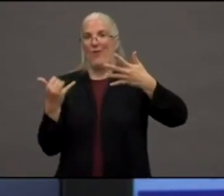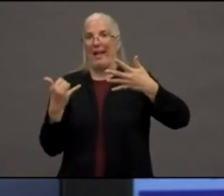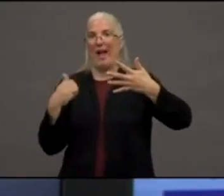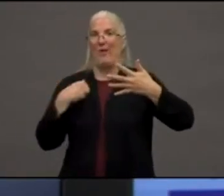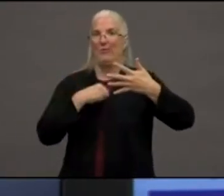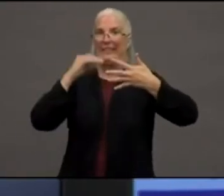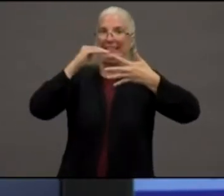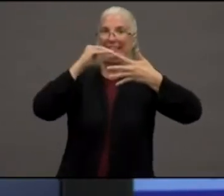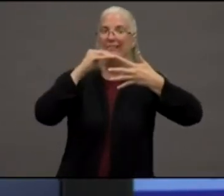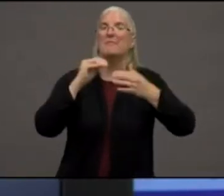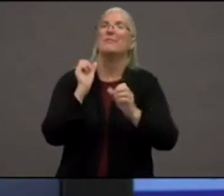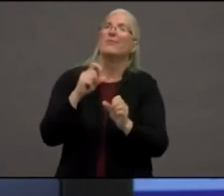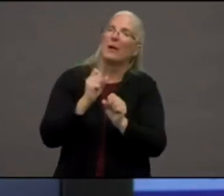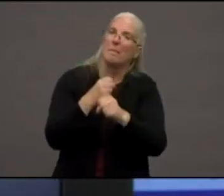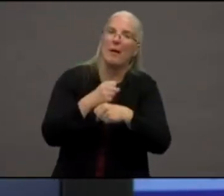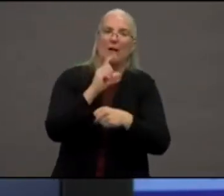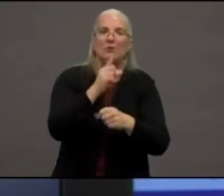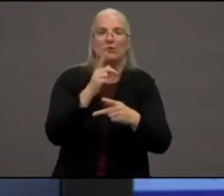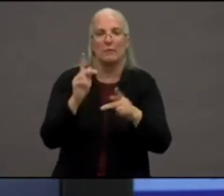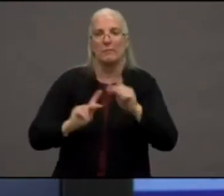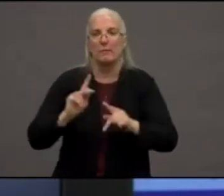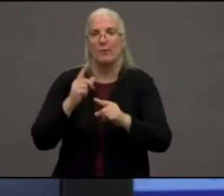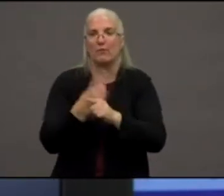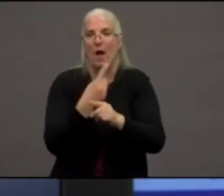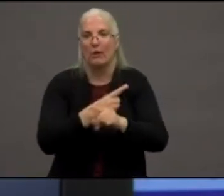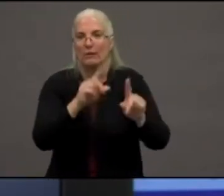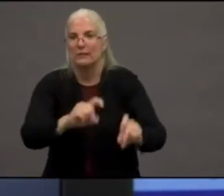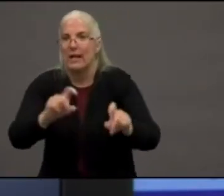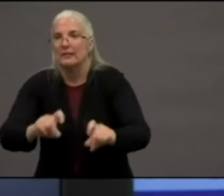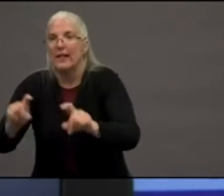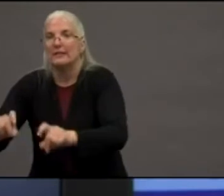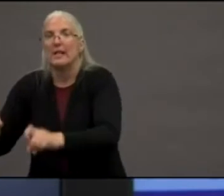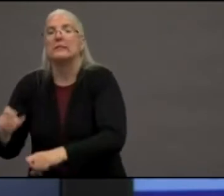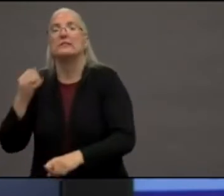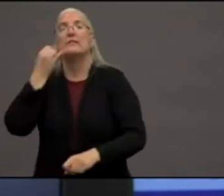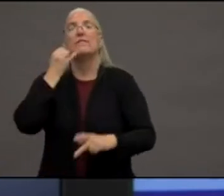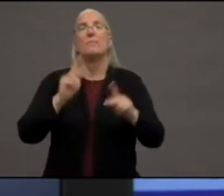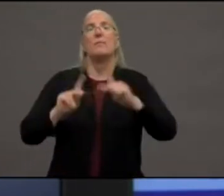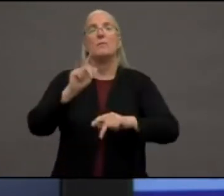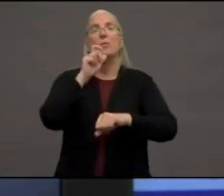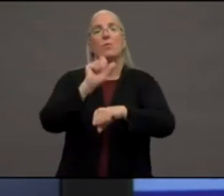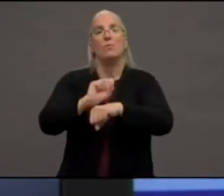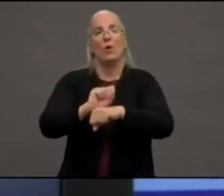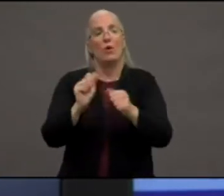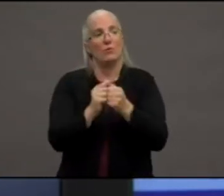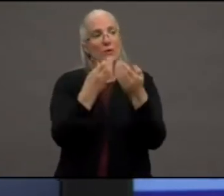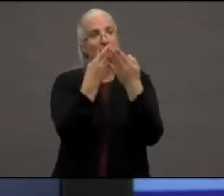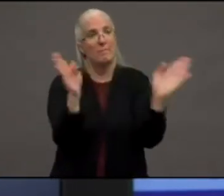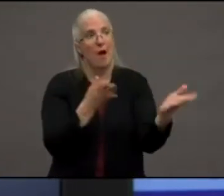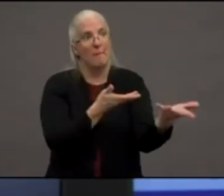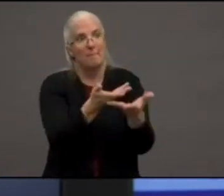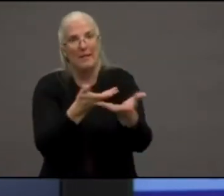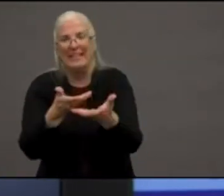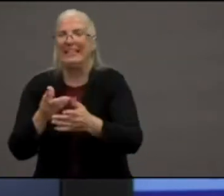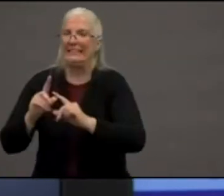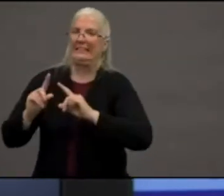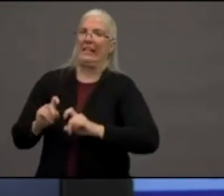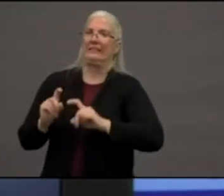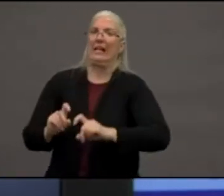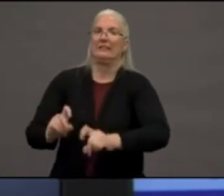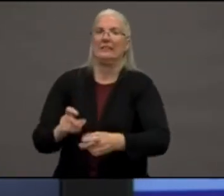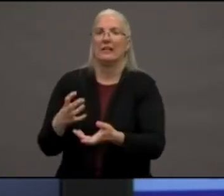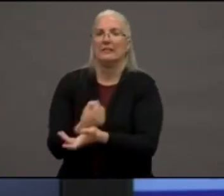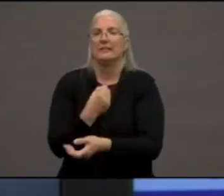if they're frontline employees. Also, if you've been exposed to a positive case, or if you are